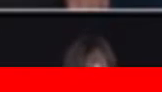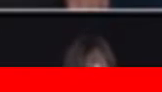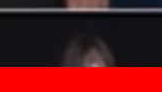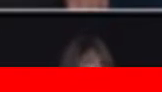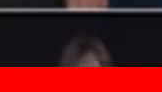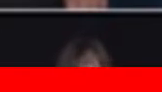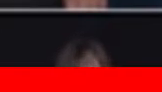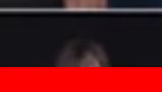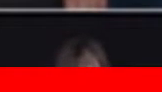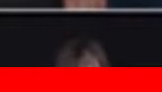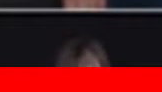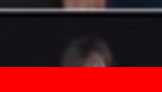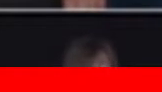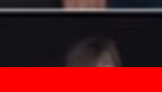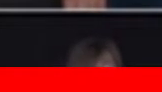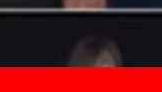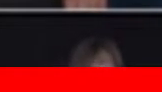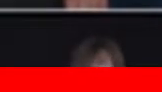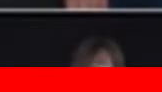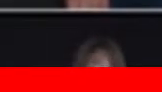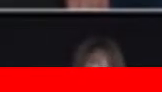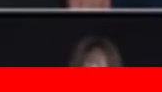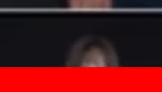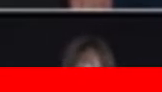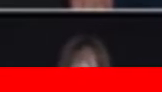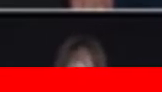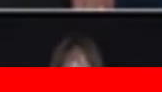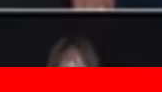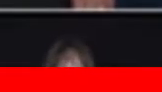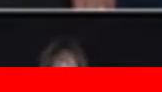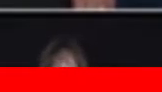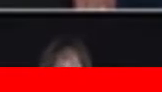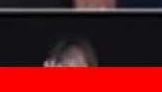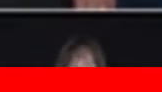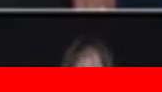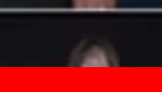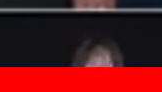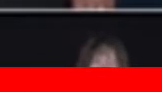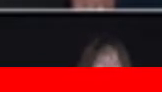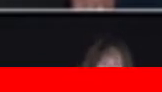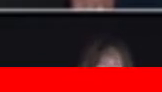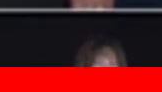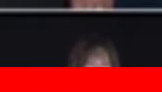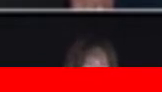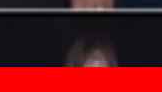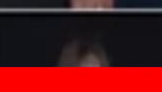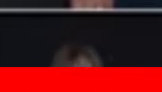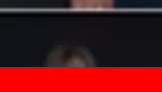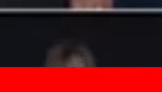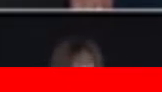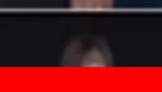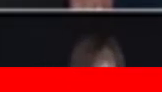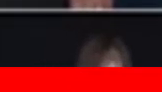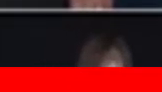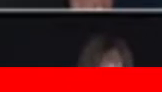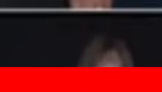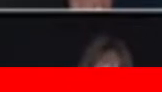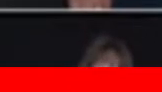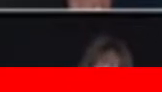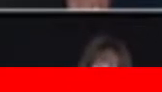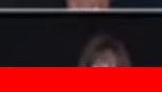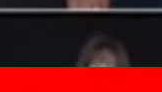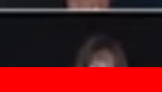in regions across the province, particularly in hotspots like Peel and Toronto. It's clear more needs to be